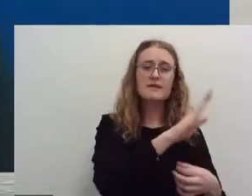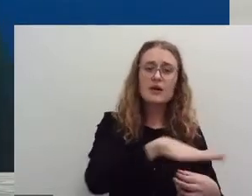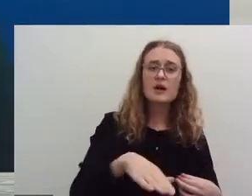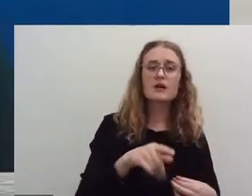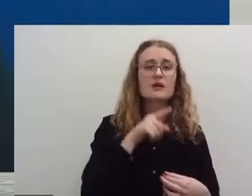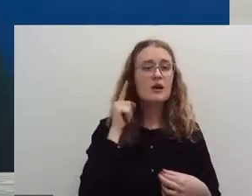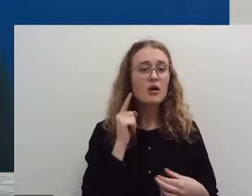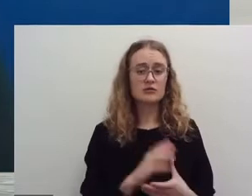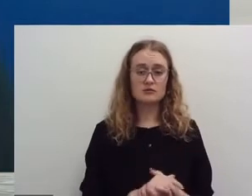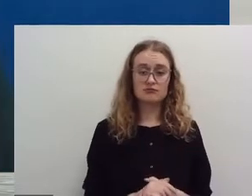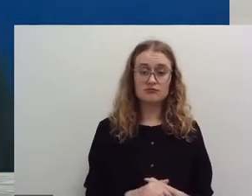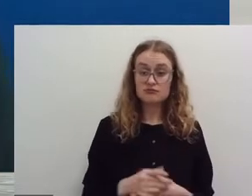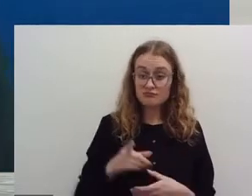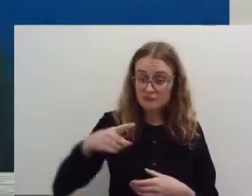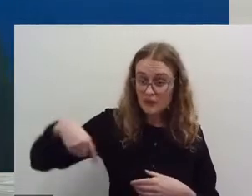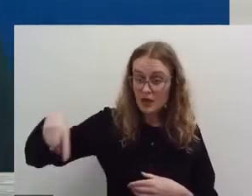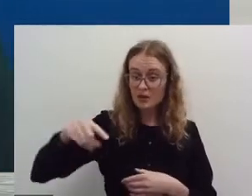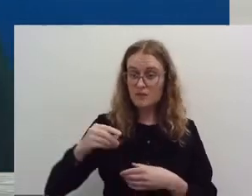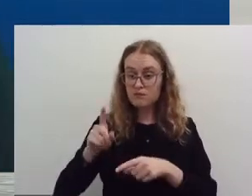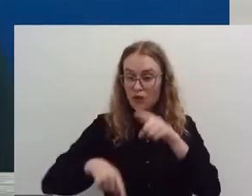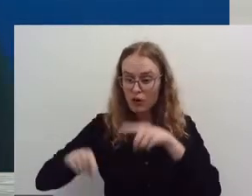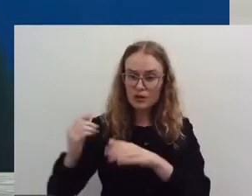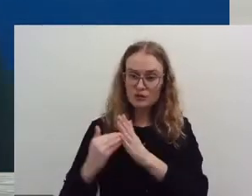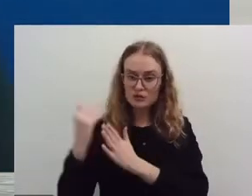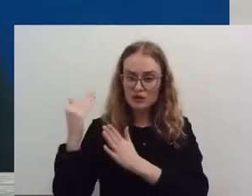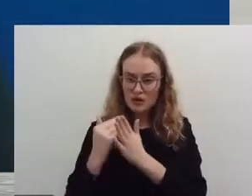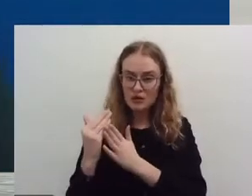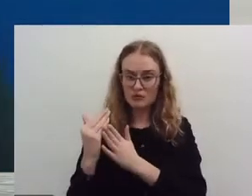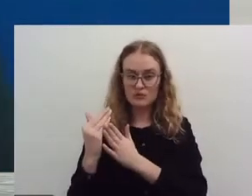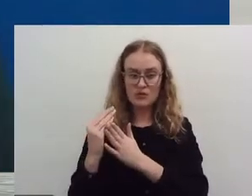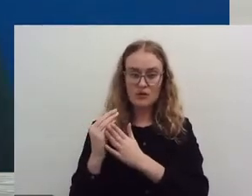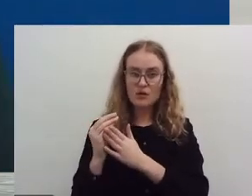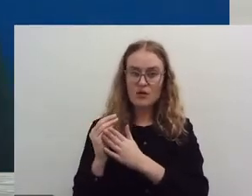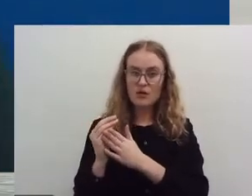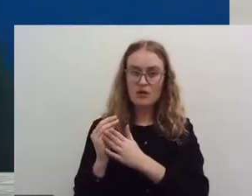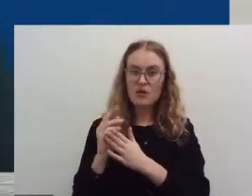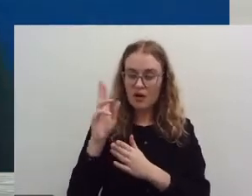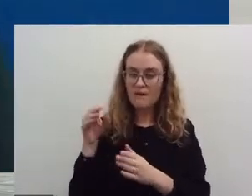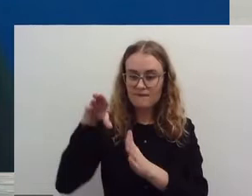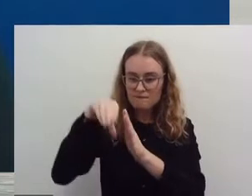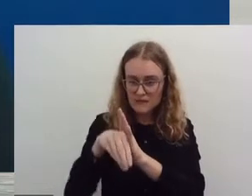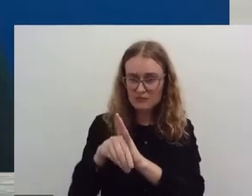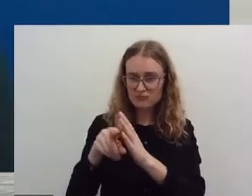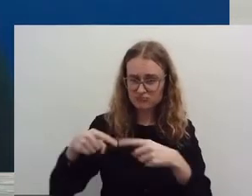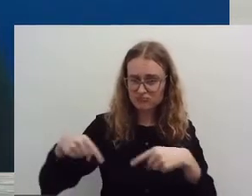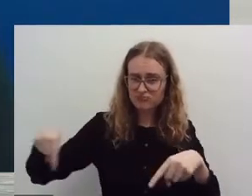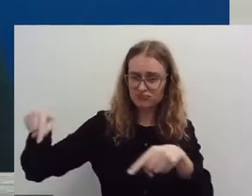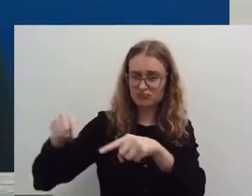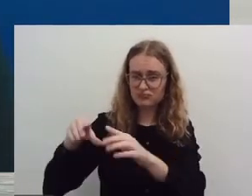civil servants can learn whether our efforts have been successful or not so